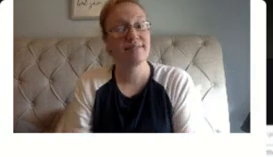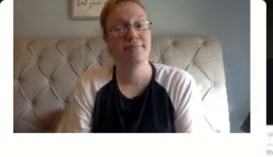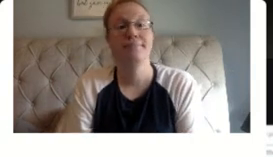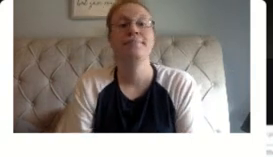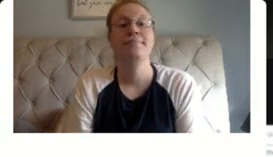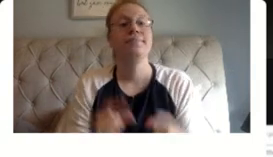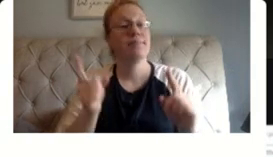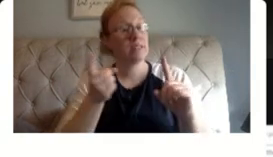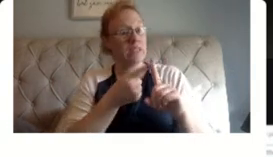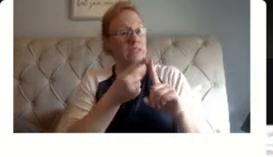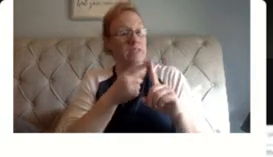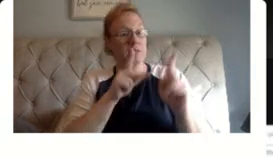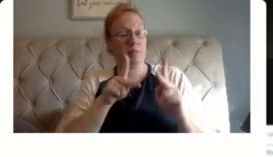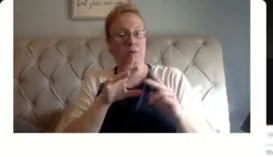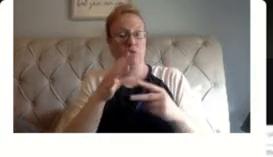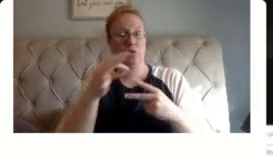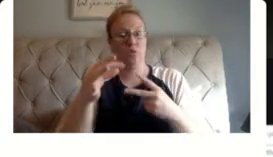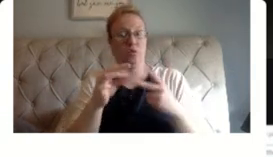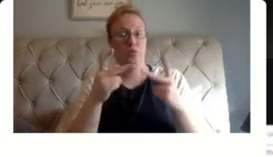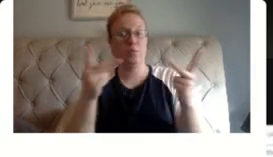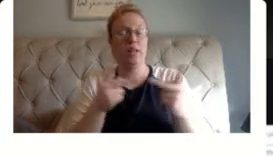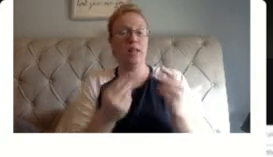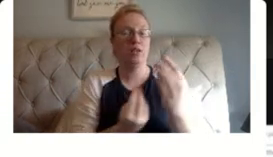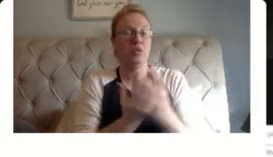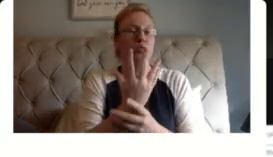First, people choose places to grow food.